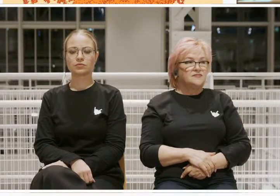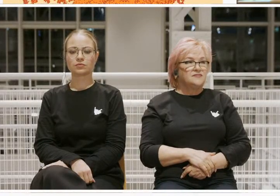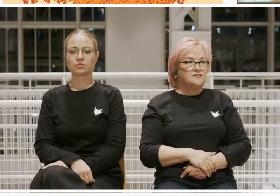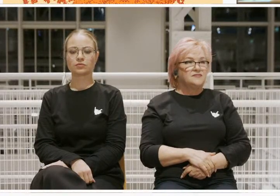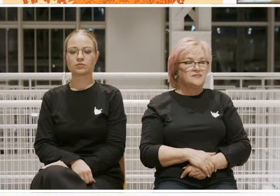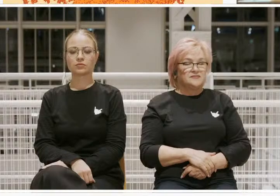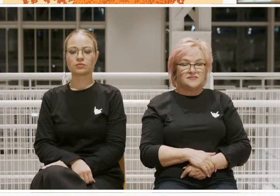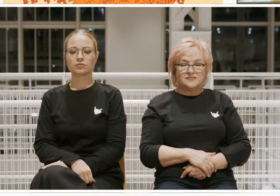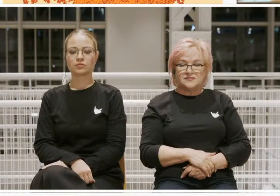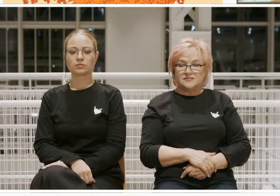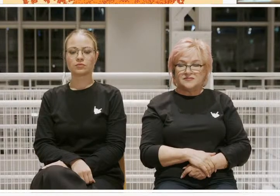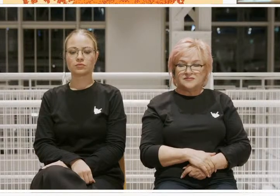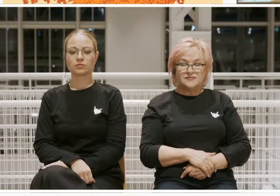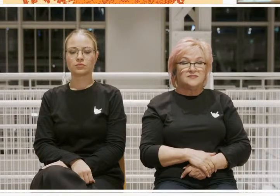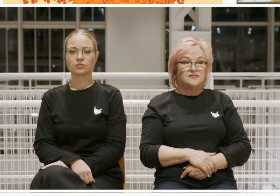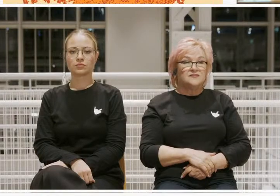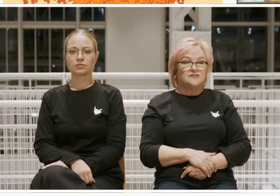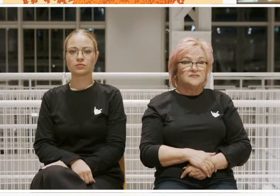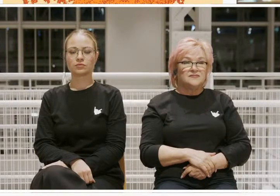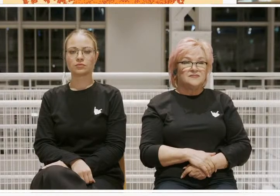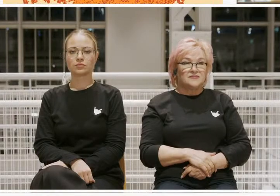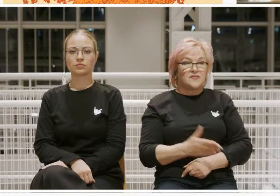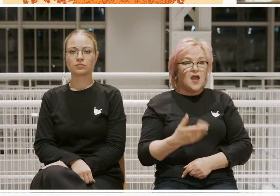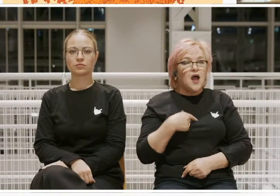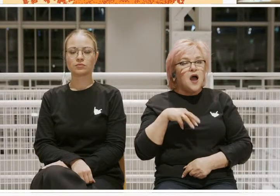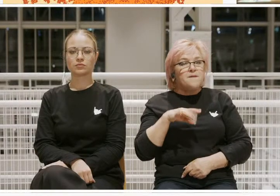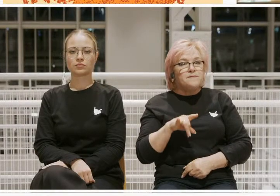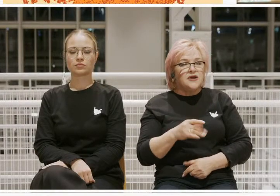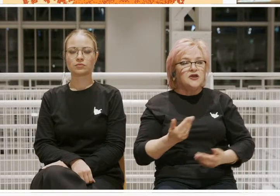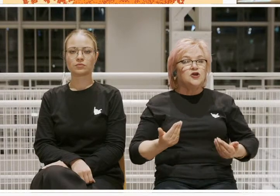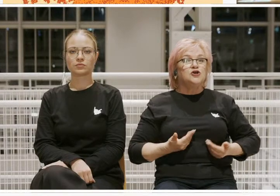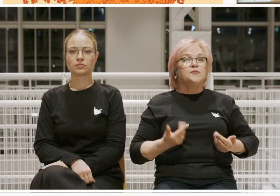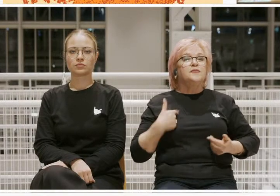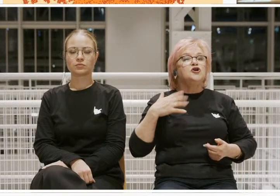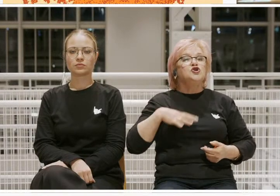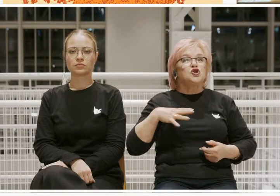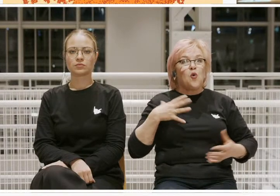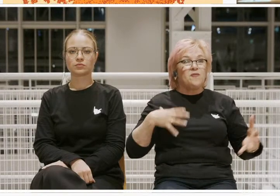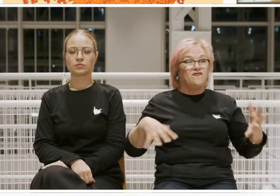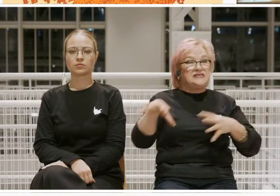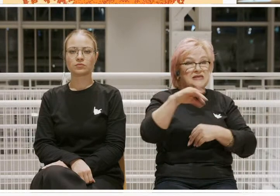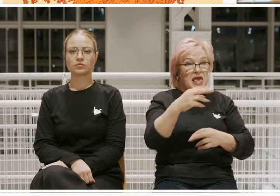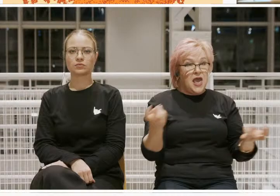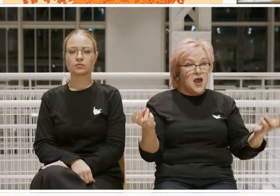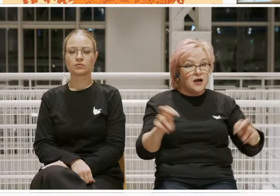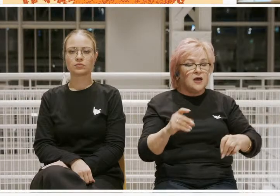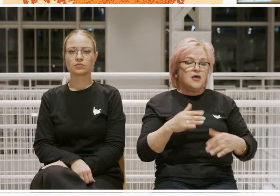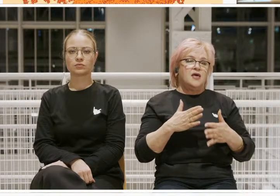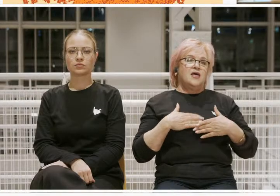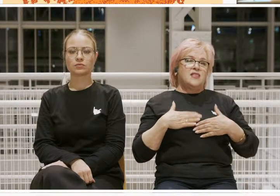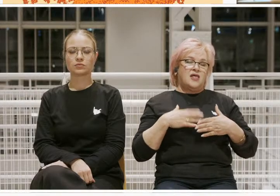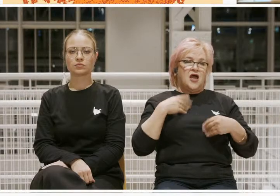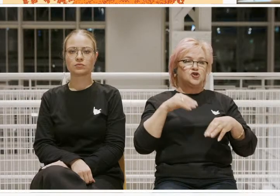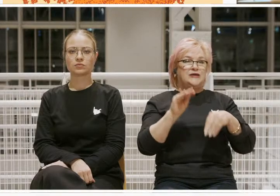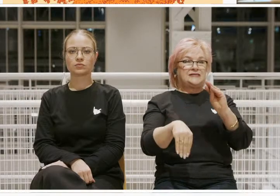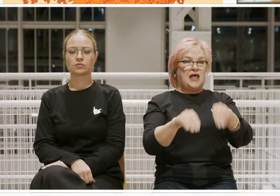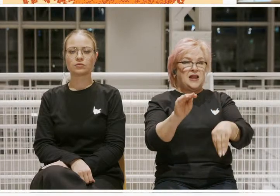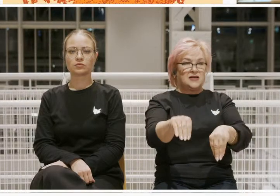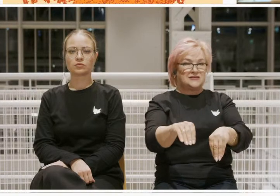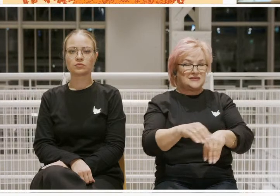Everyone is welcome to come and visit Wallowlands, our Muhalabeshi milk pudding shop in Istanbul as part of